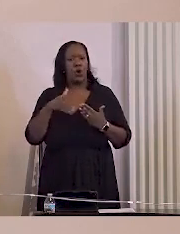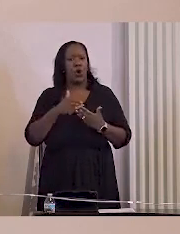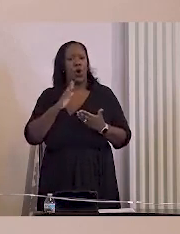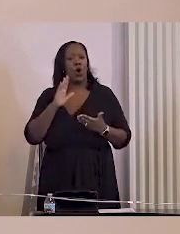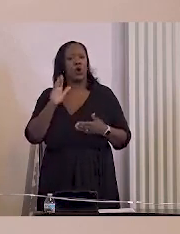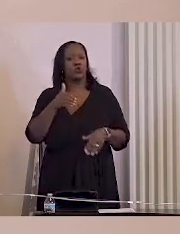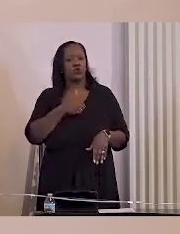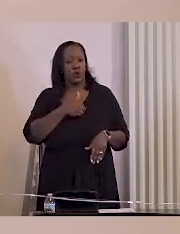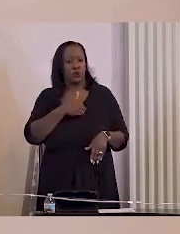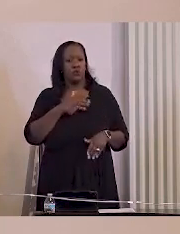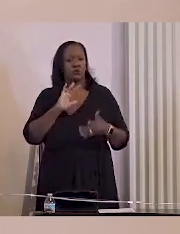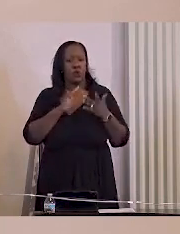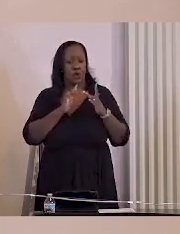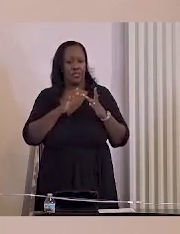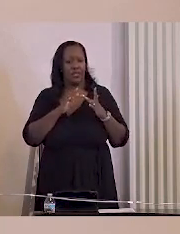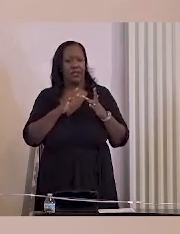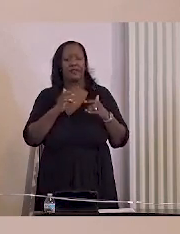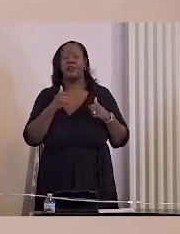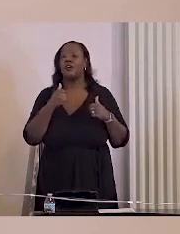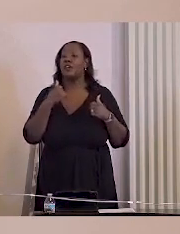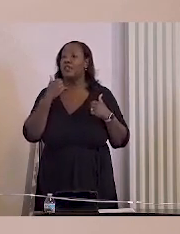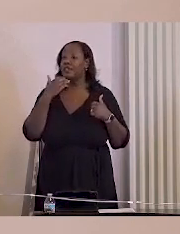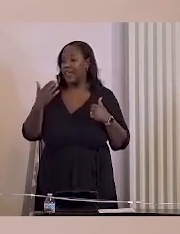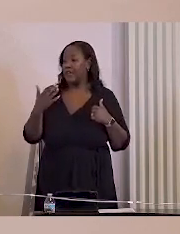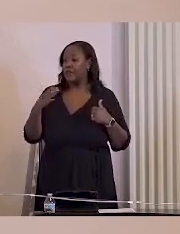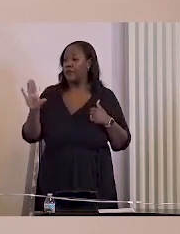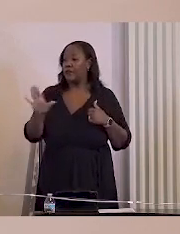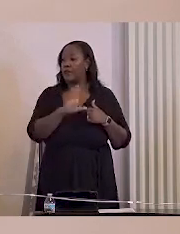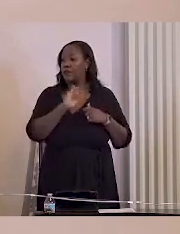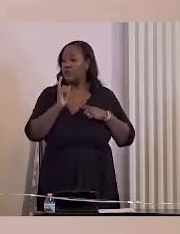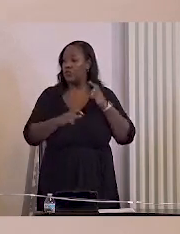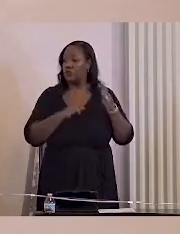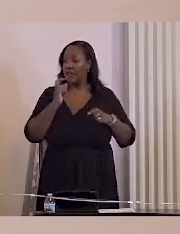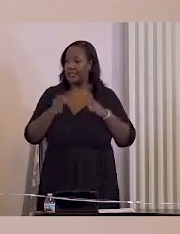Giving. Thank you for your generosity.